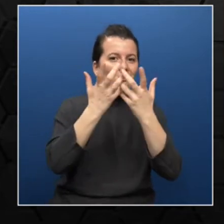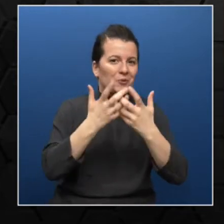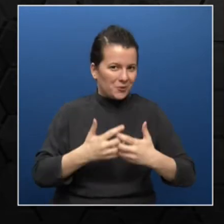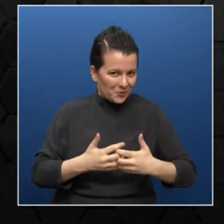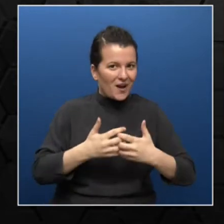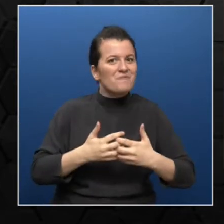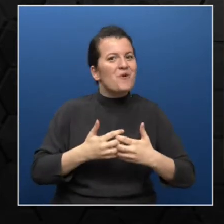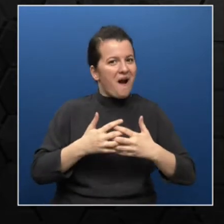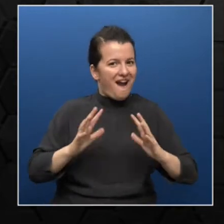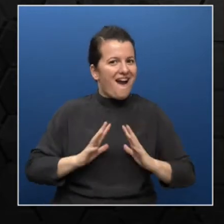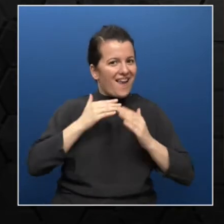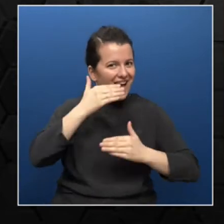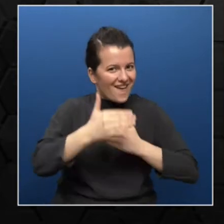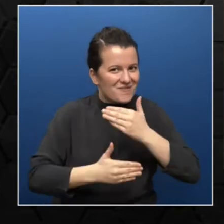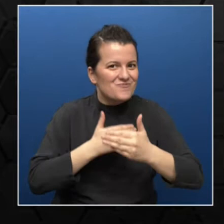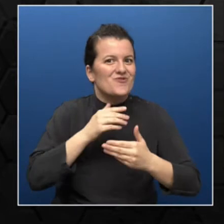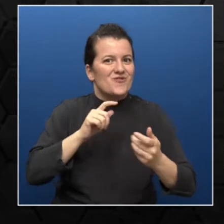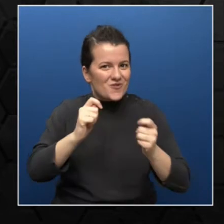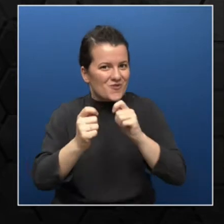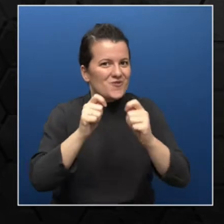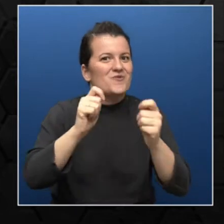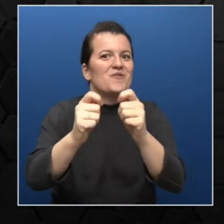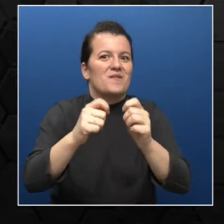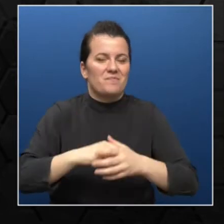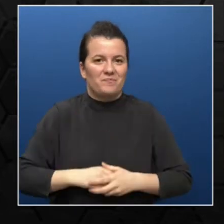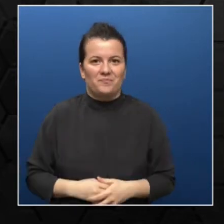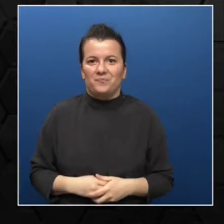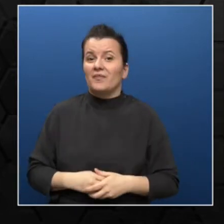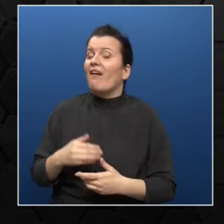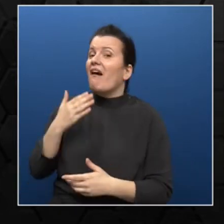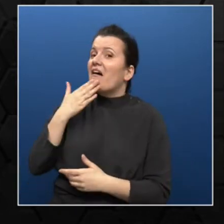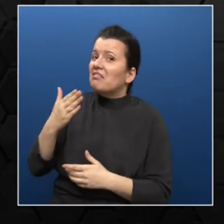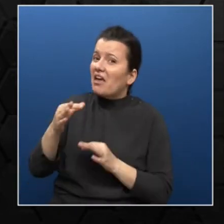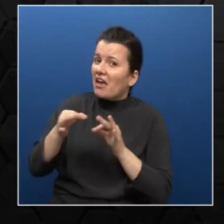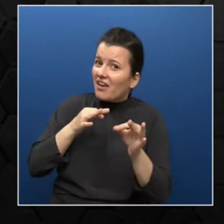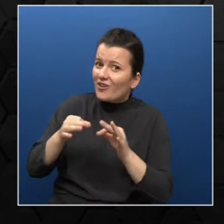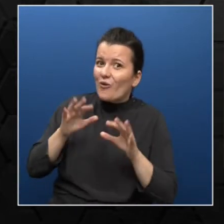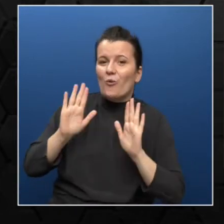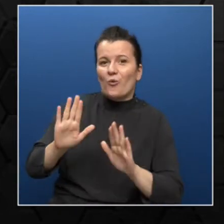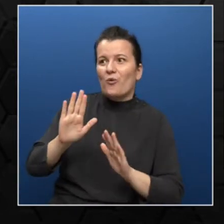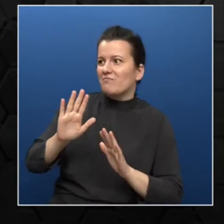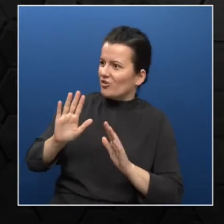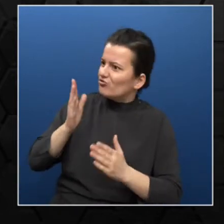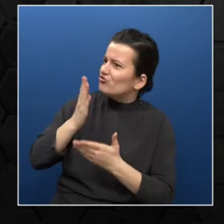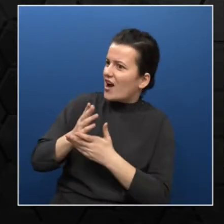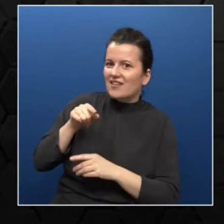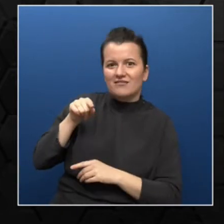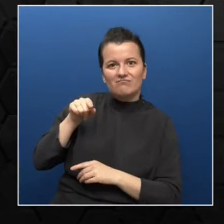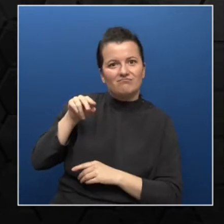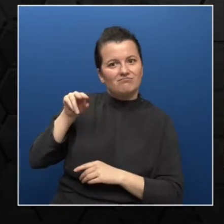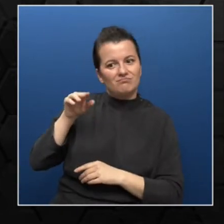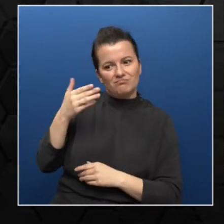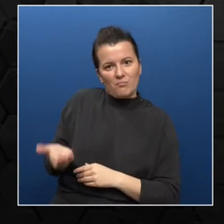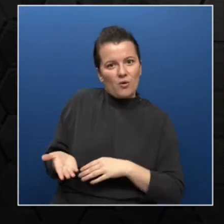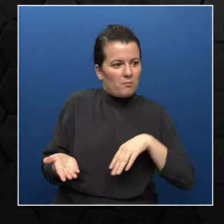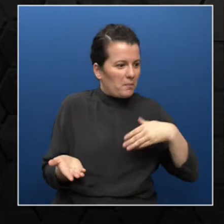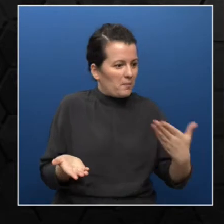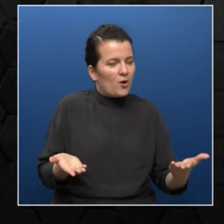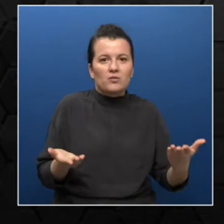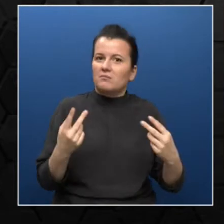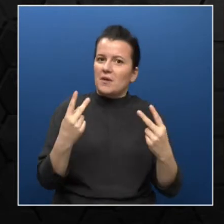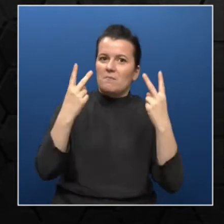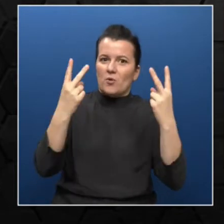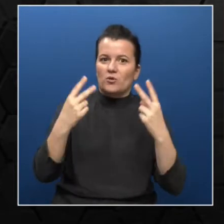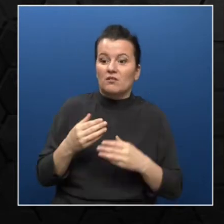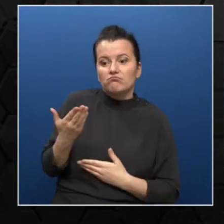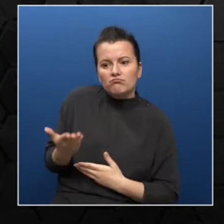collaboration between engineers and researchers is very important in today's era, I would say, especially with the products which are coming out are